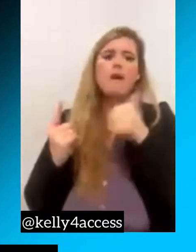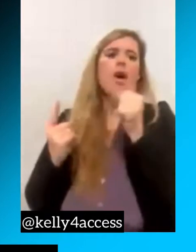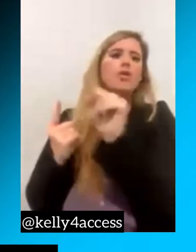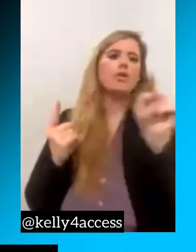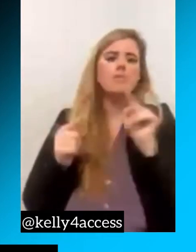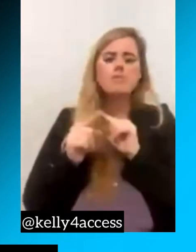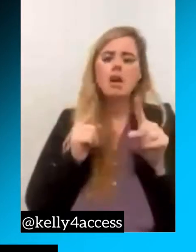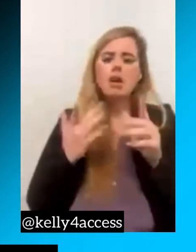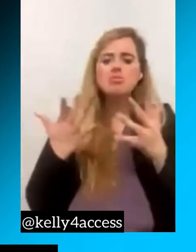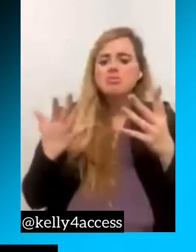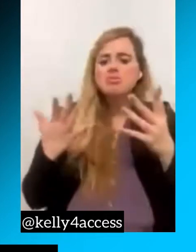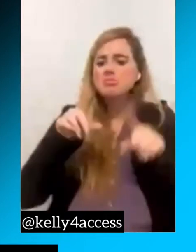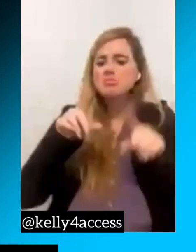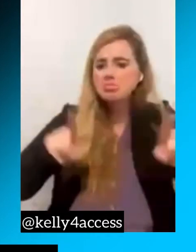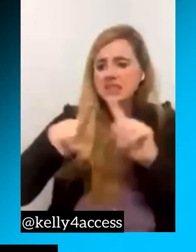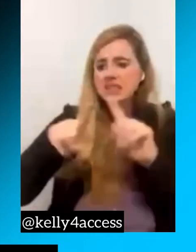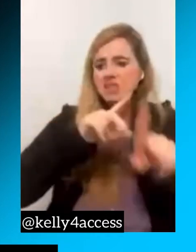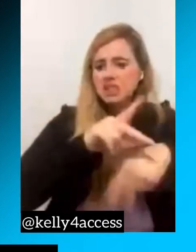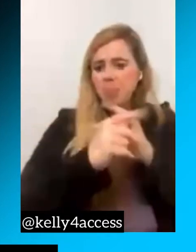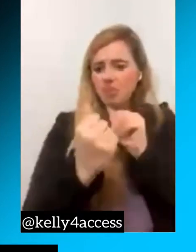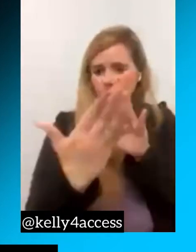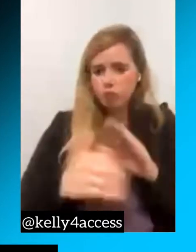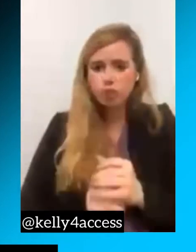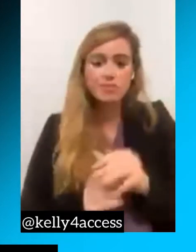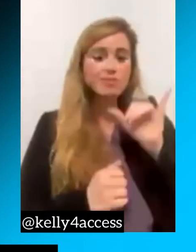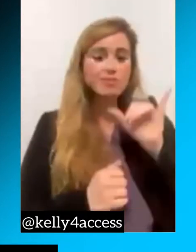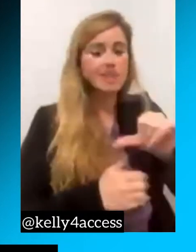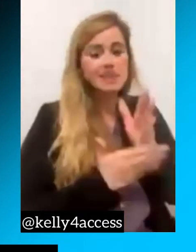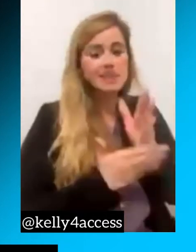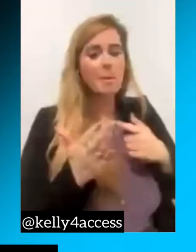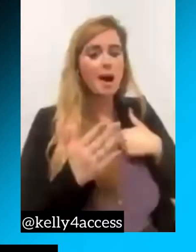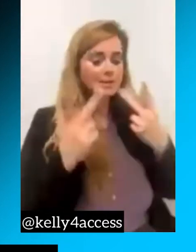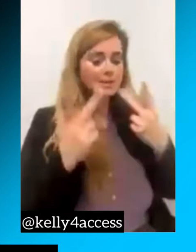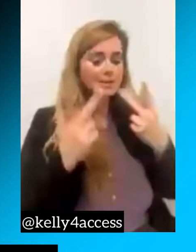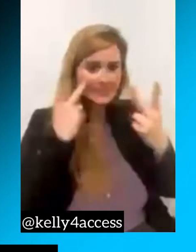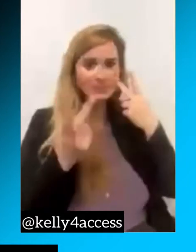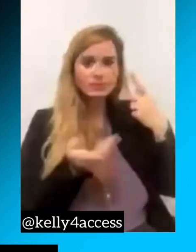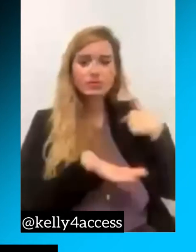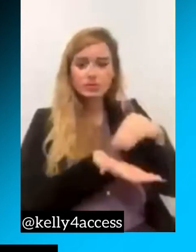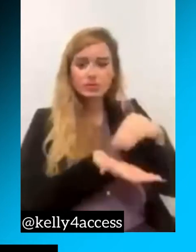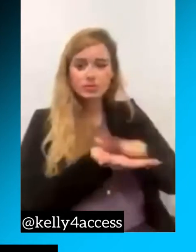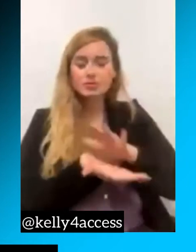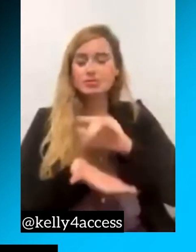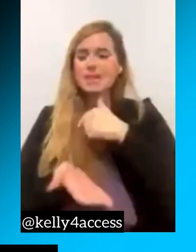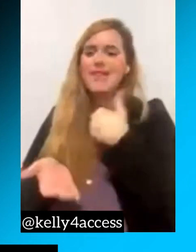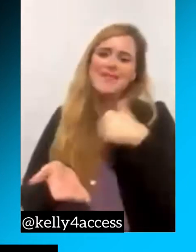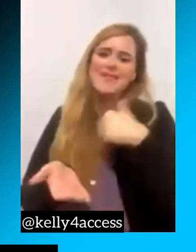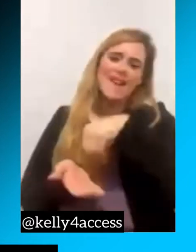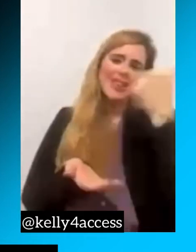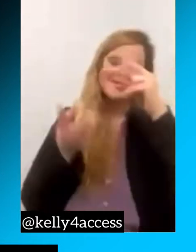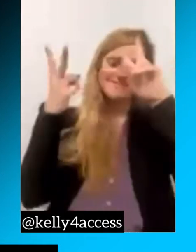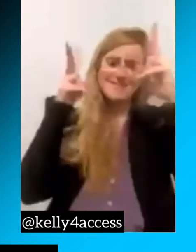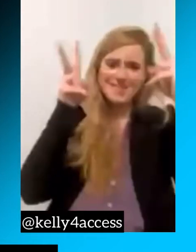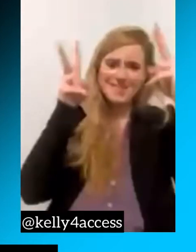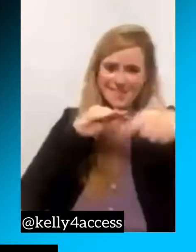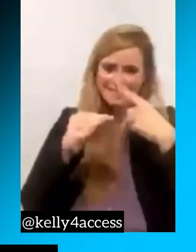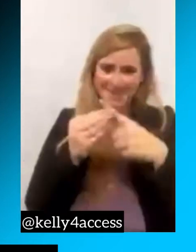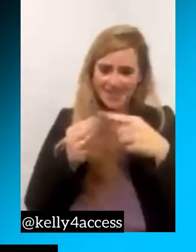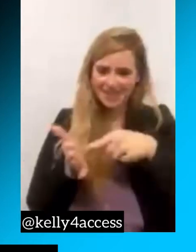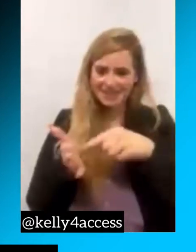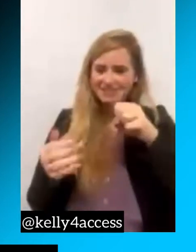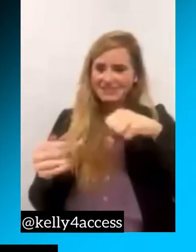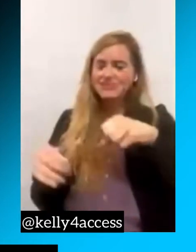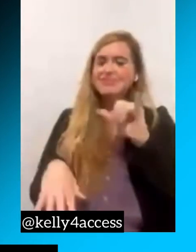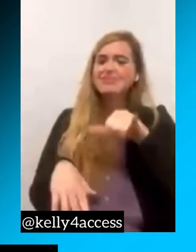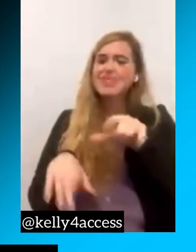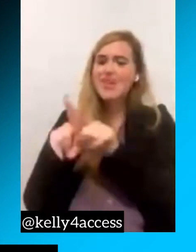So those are some of the misconceptions that I noted down. I have another one. Yeah. And it's also